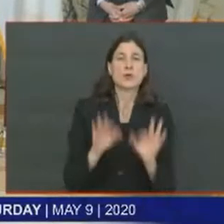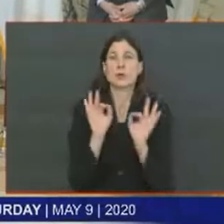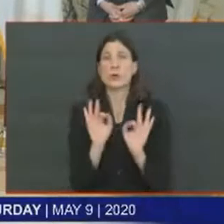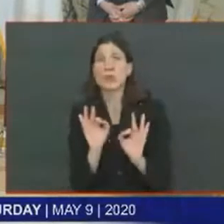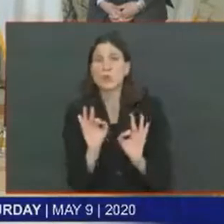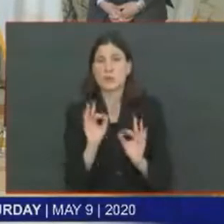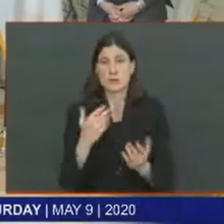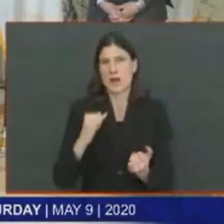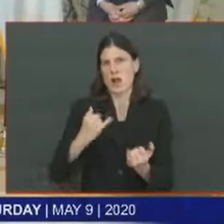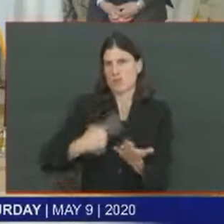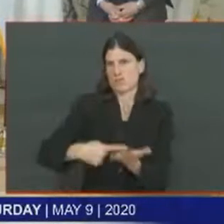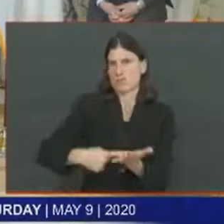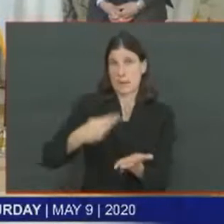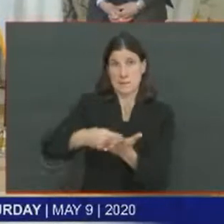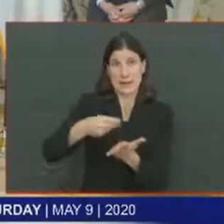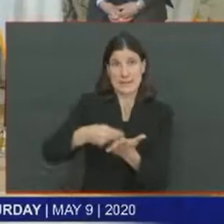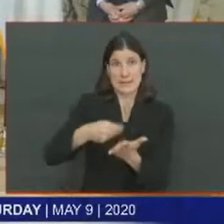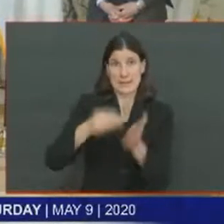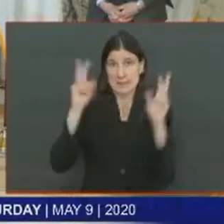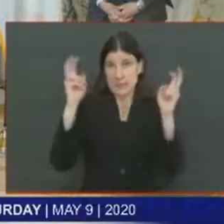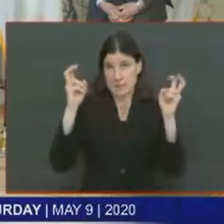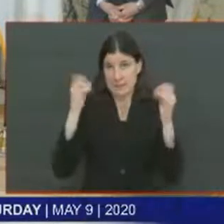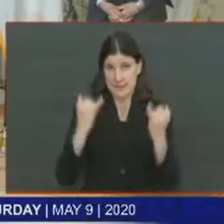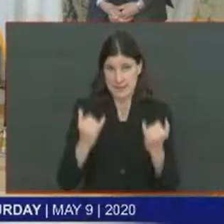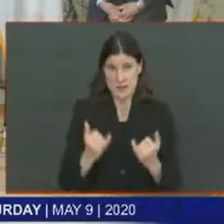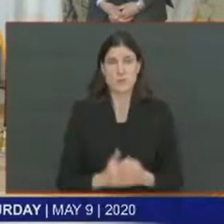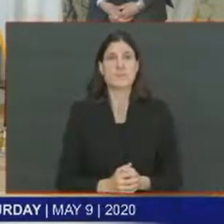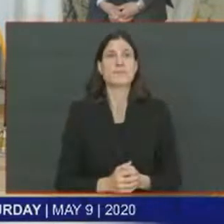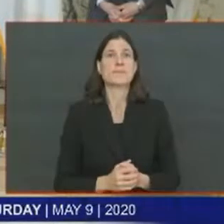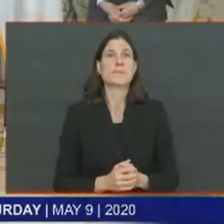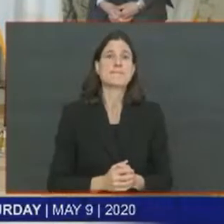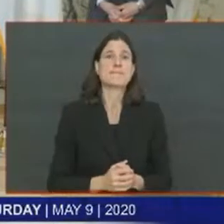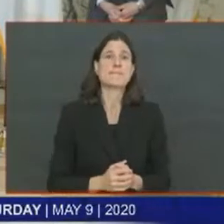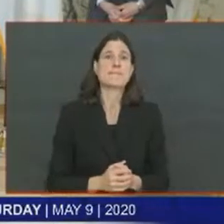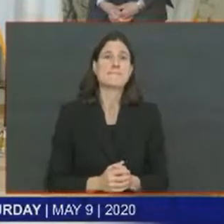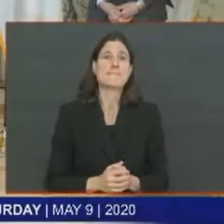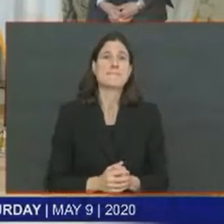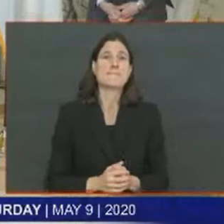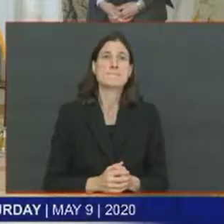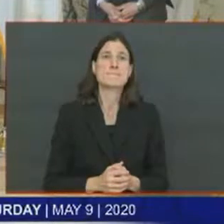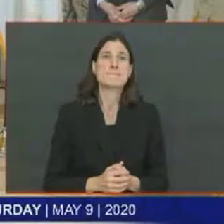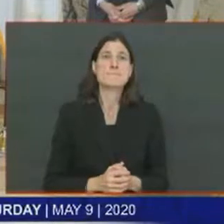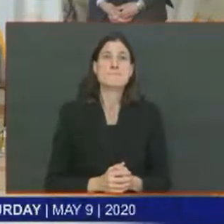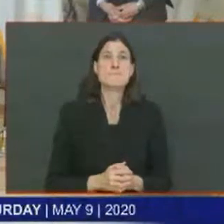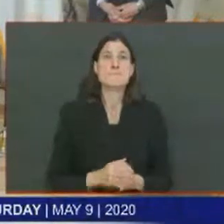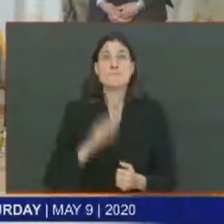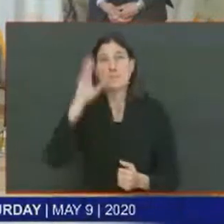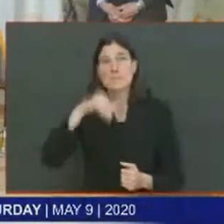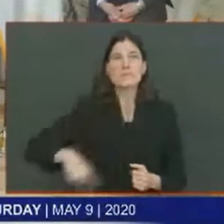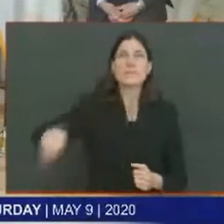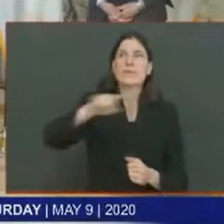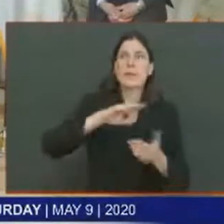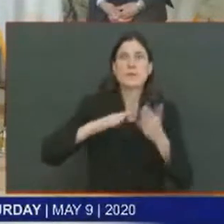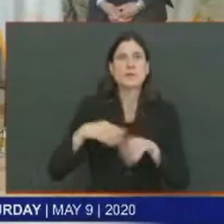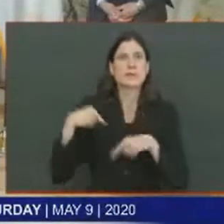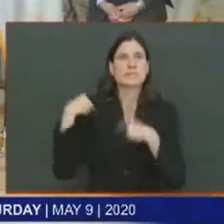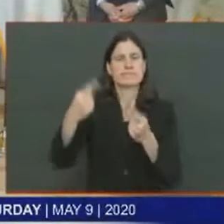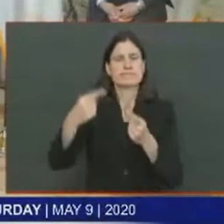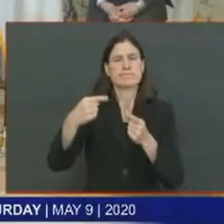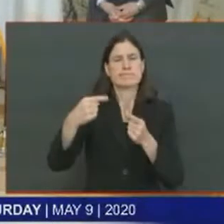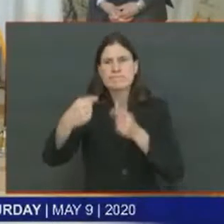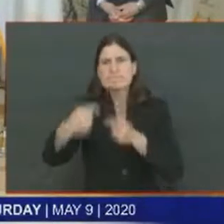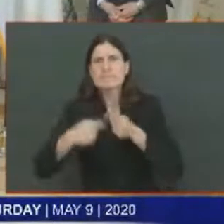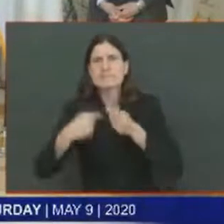financially. And the longer this crisis goes, the harder it is. This past week was rough. It was a rough week for a lot of